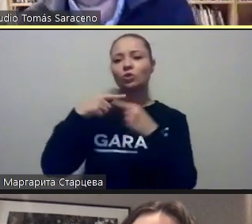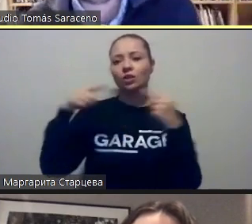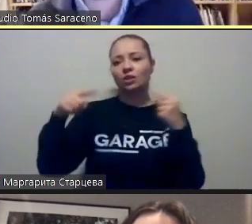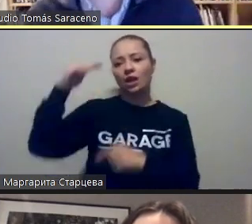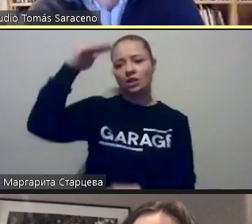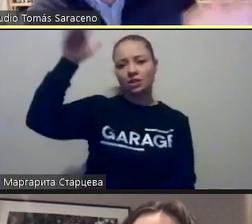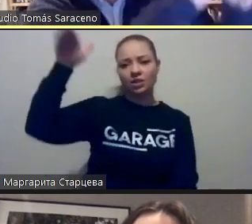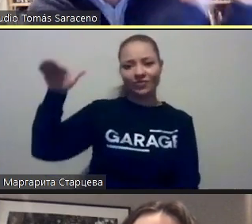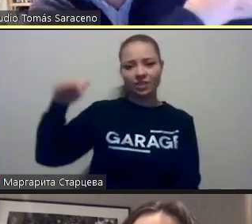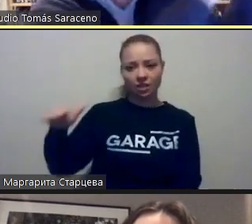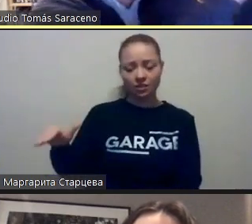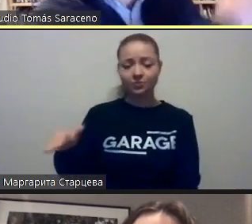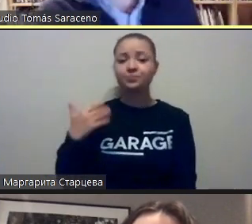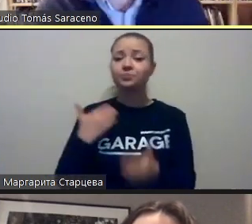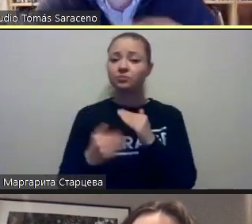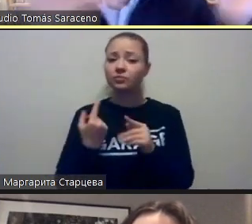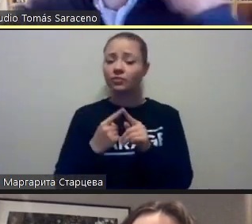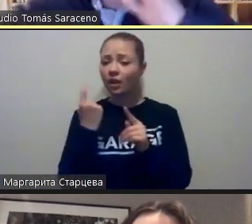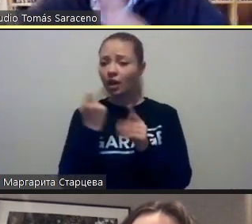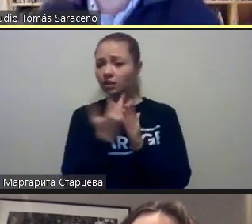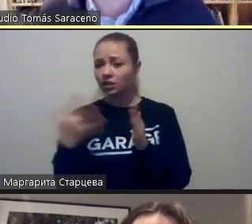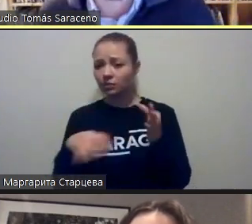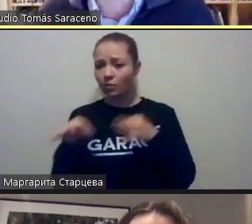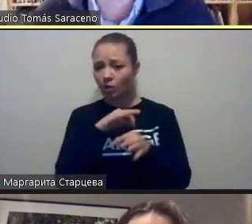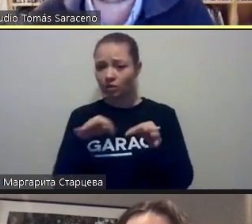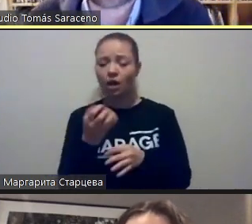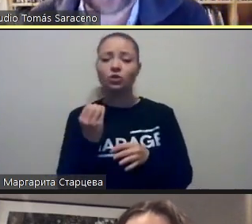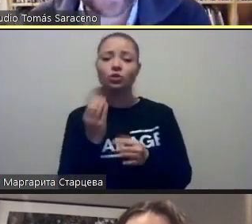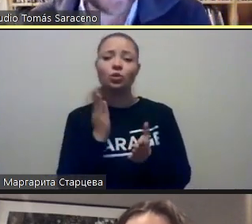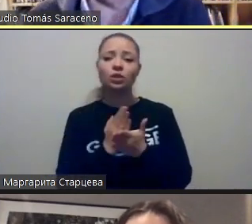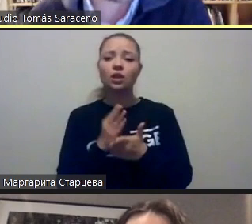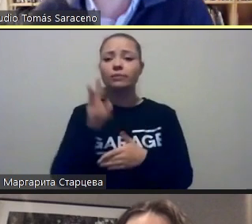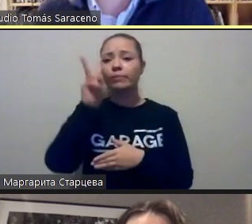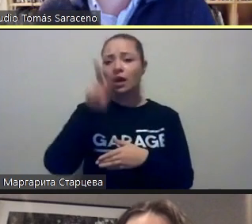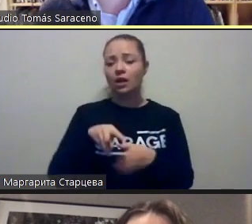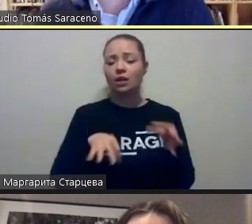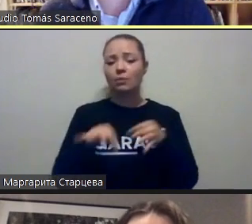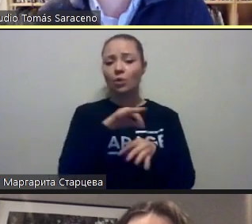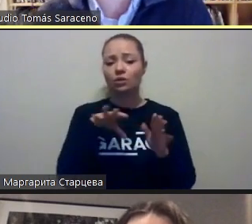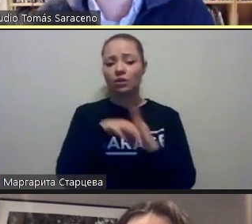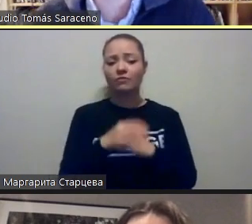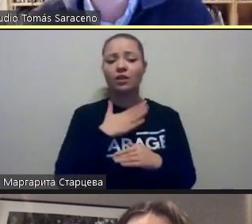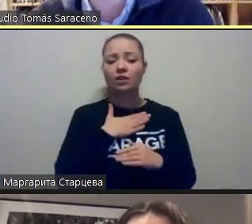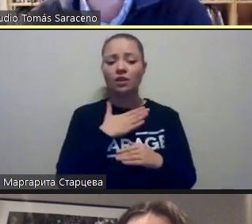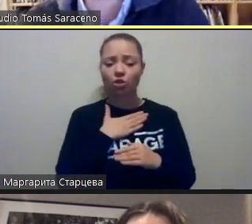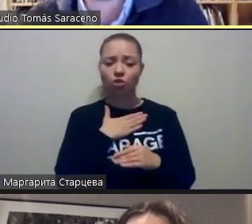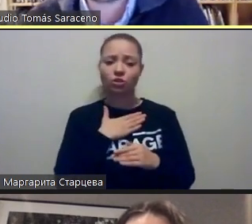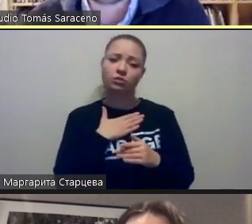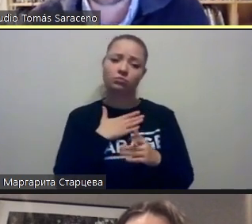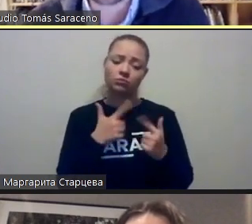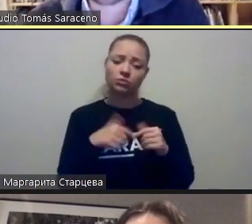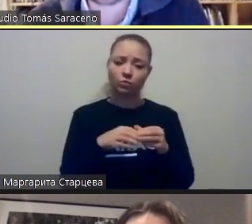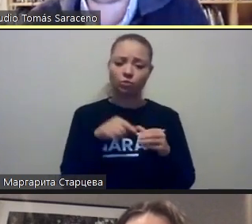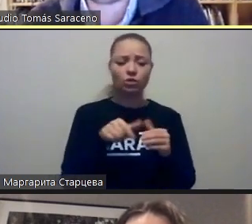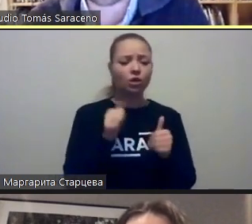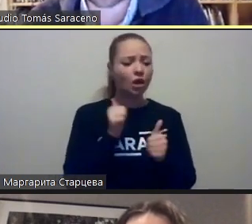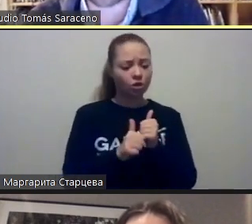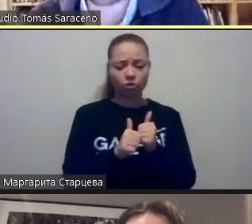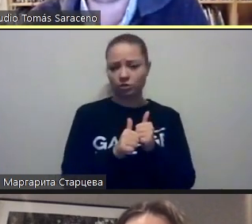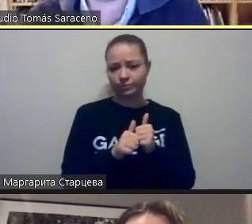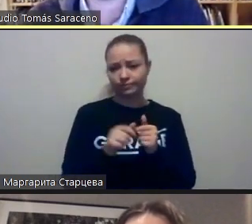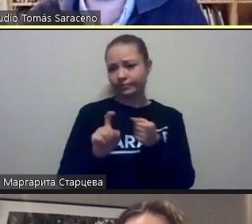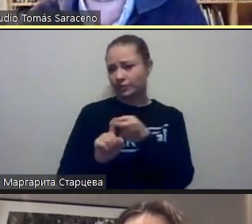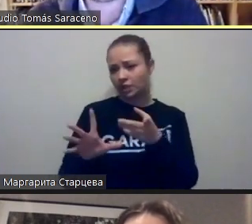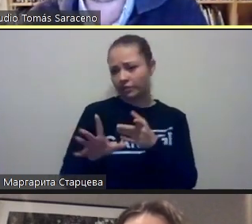of the projects. Another project. This means each have his own, and you can read it on the webpage. There are different